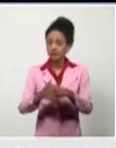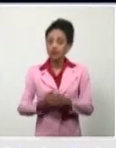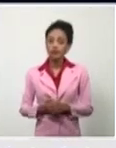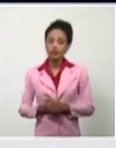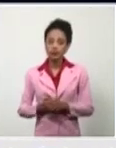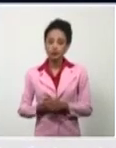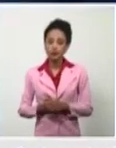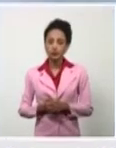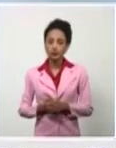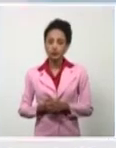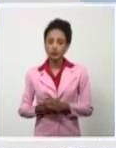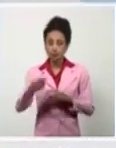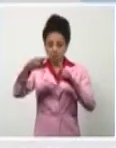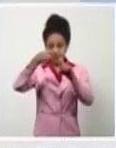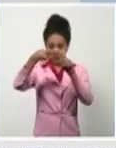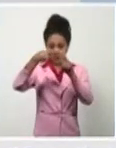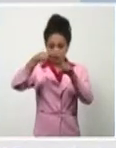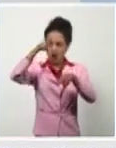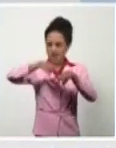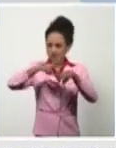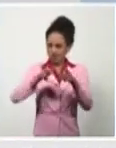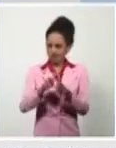Havana is on first place with